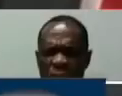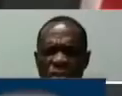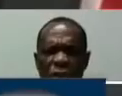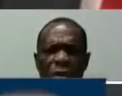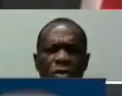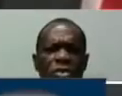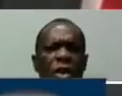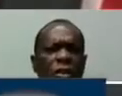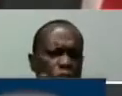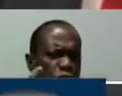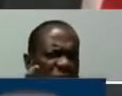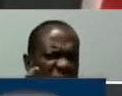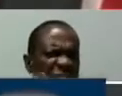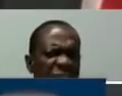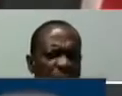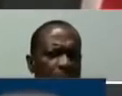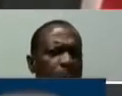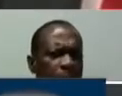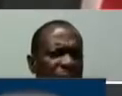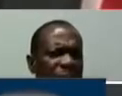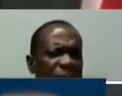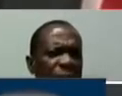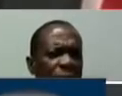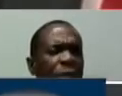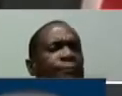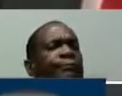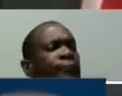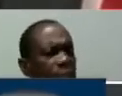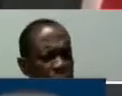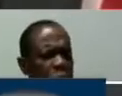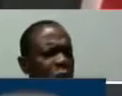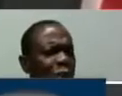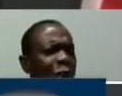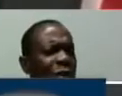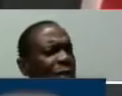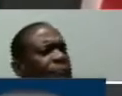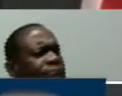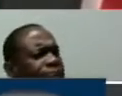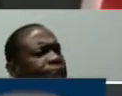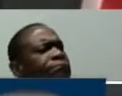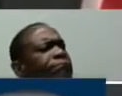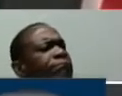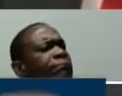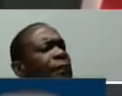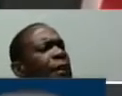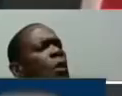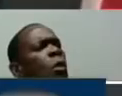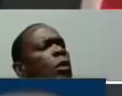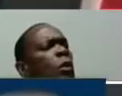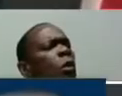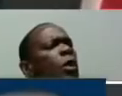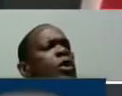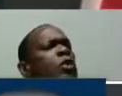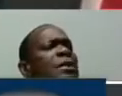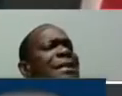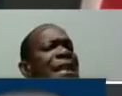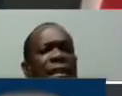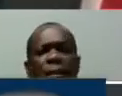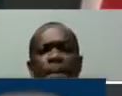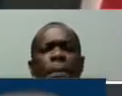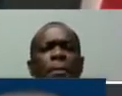And the interviewer asked the young doctor, "What do you say to the population now? What help can we give